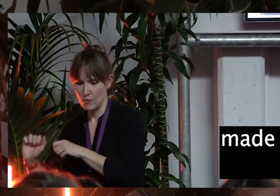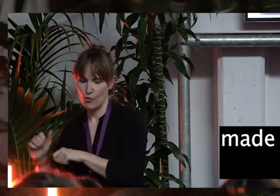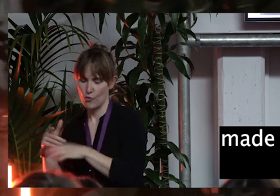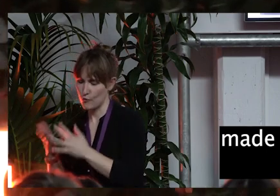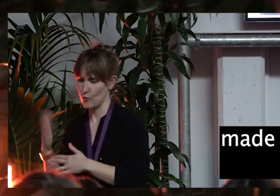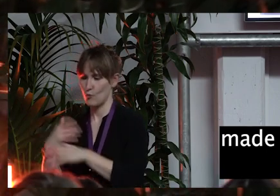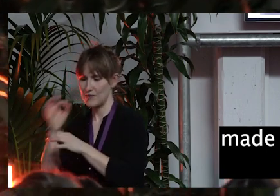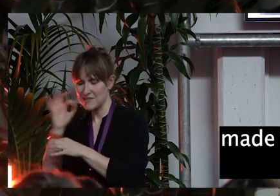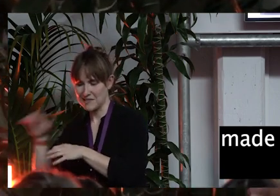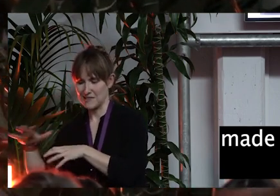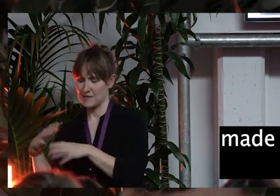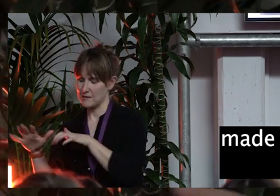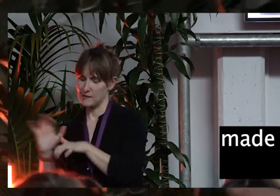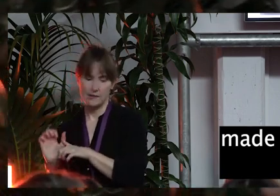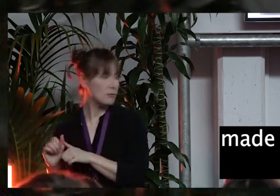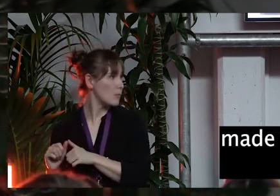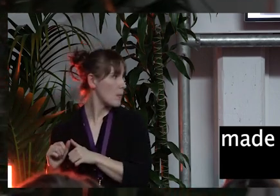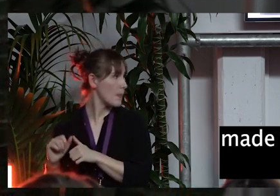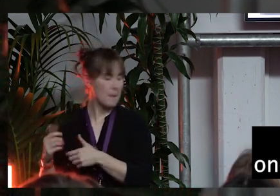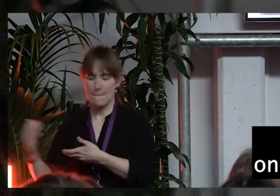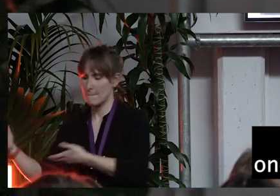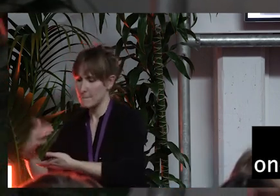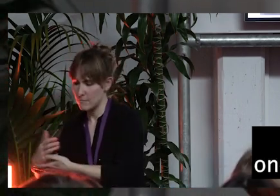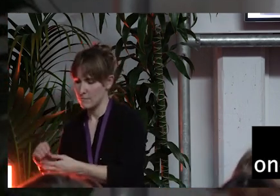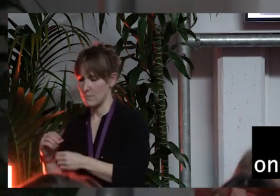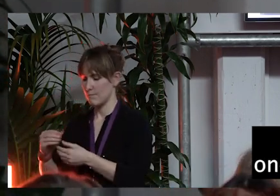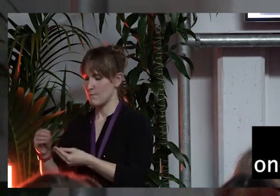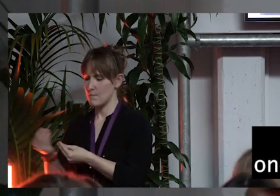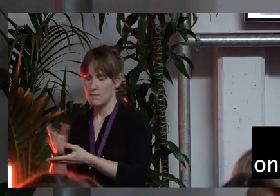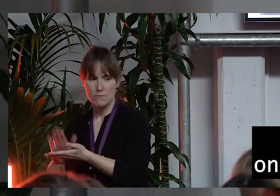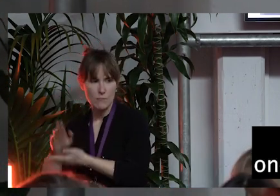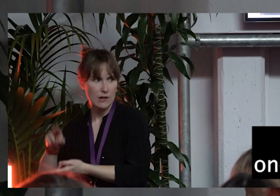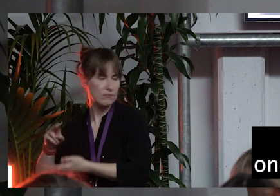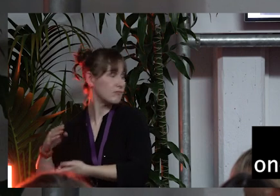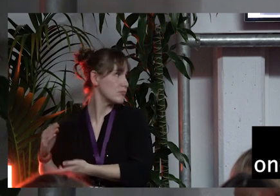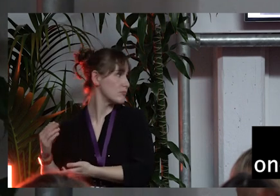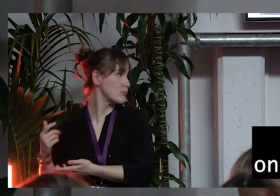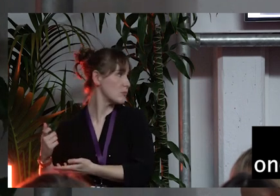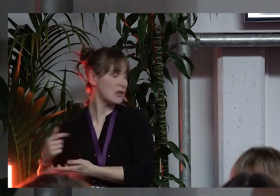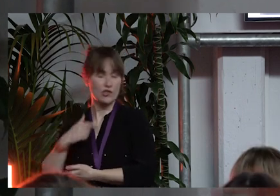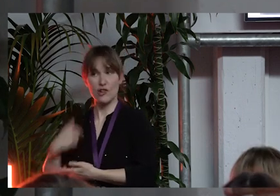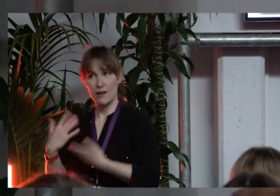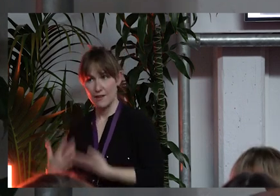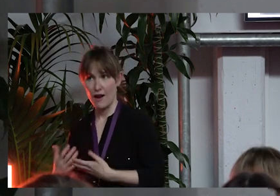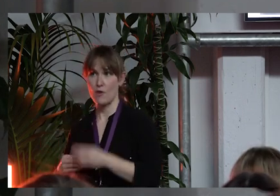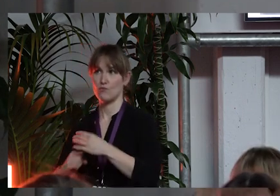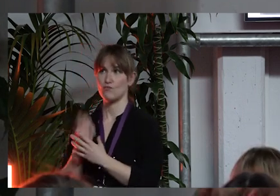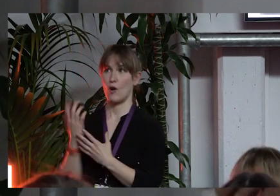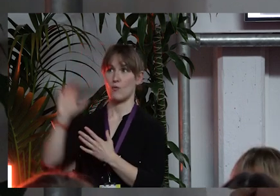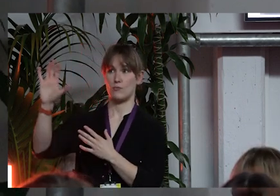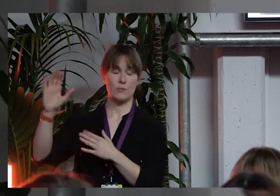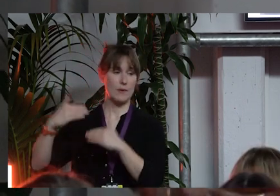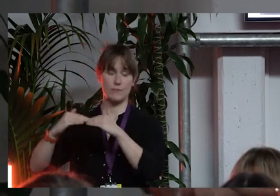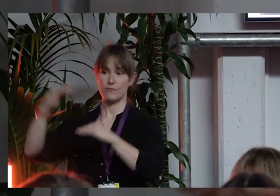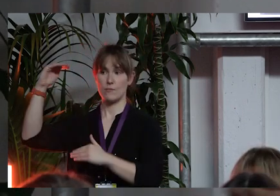and huge a corporation of profiteering success. And even though China's one of the leading growers now, and Kenya and